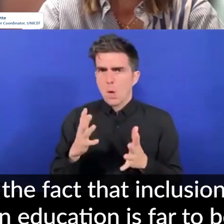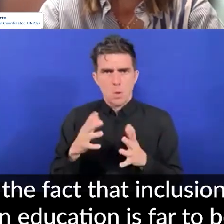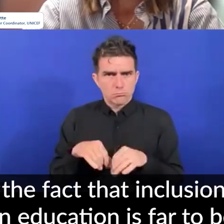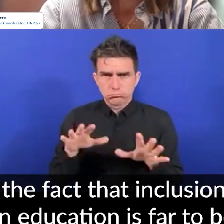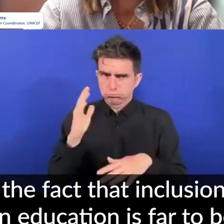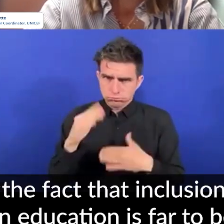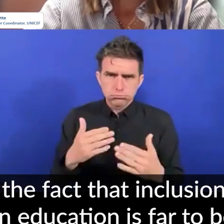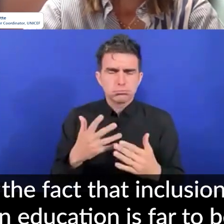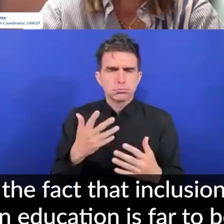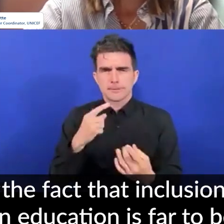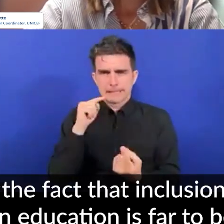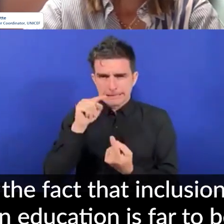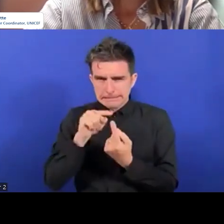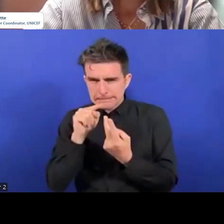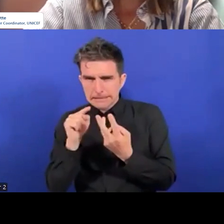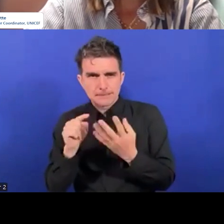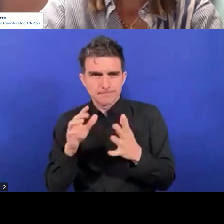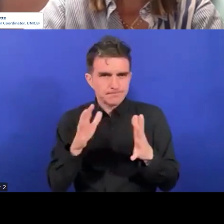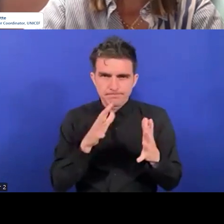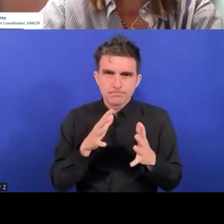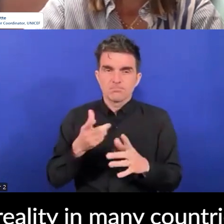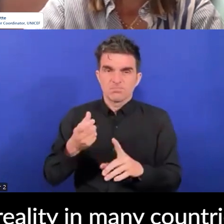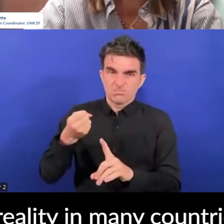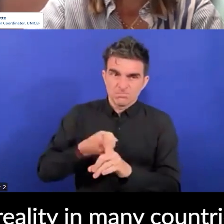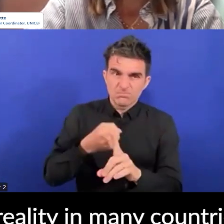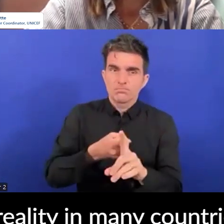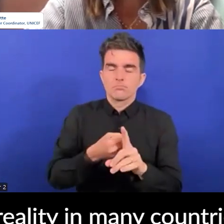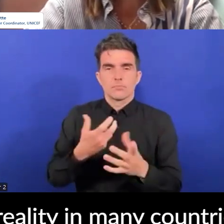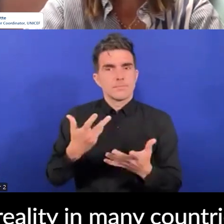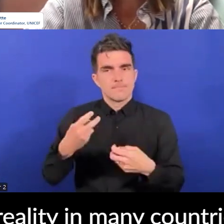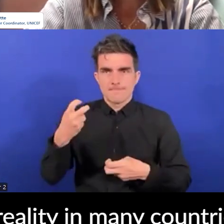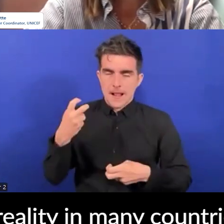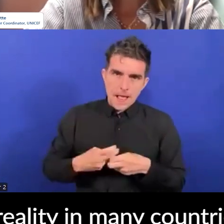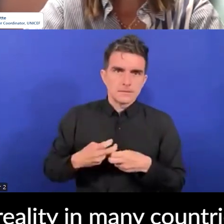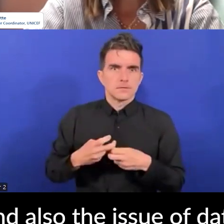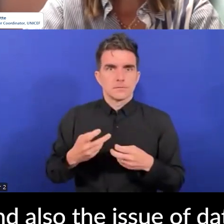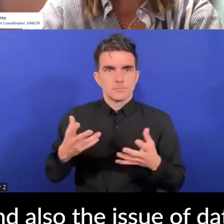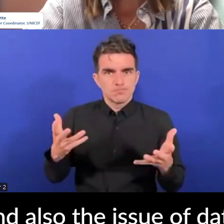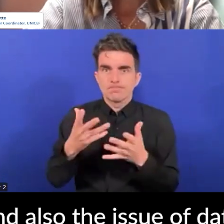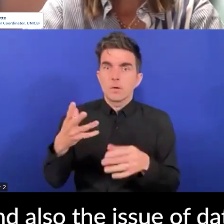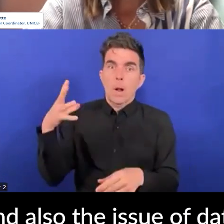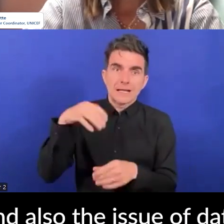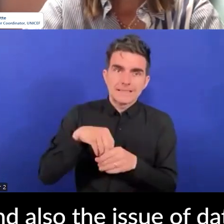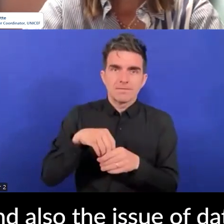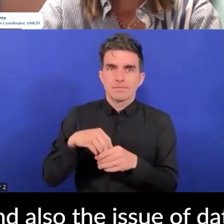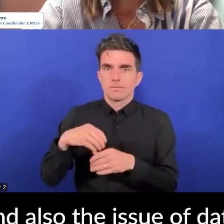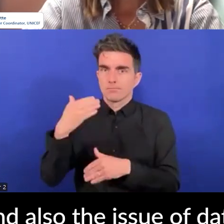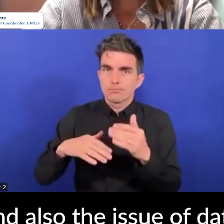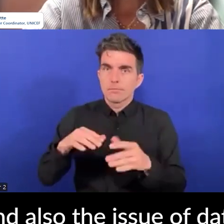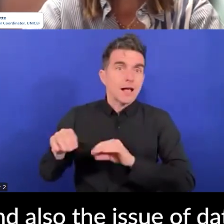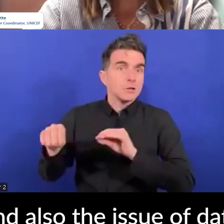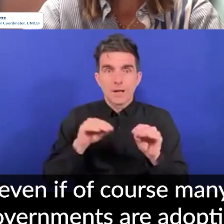be, inclusion in education is far to be a reality in many countries. And also the issue